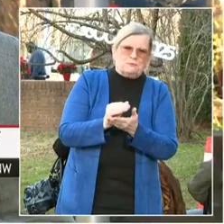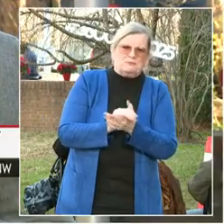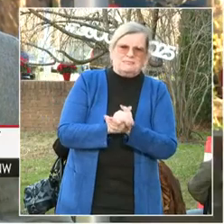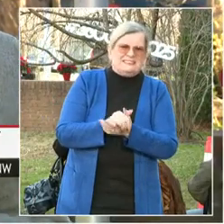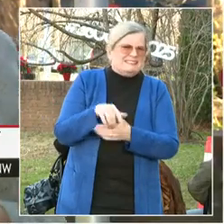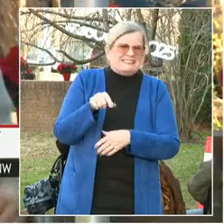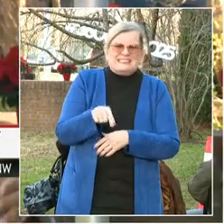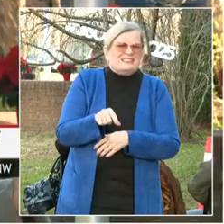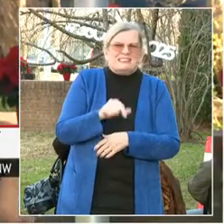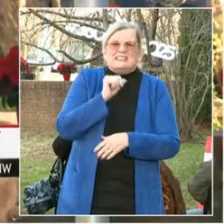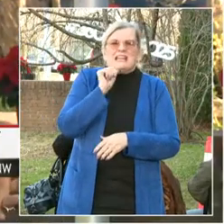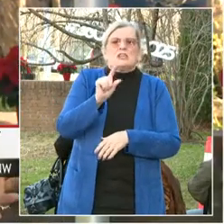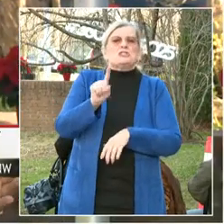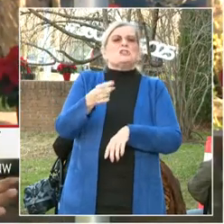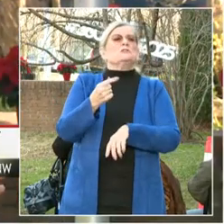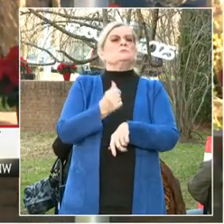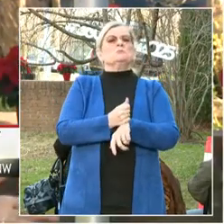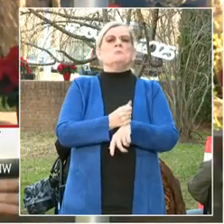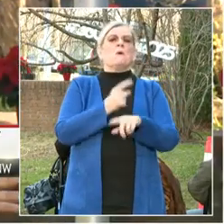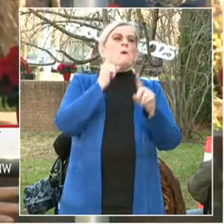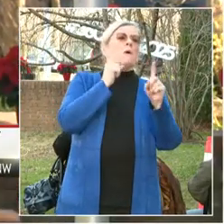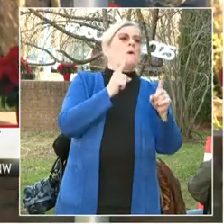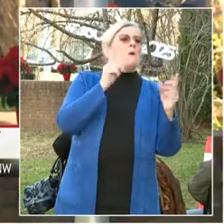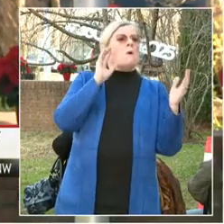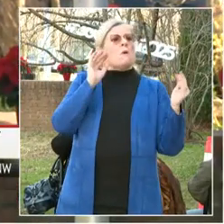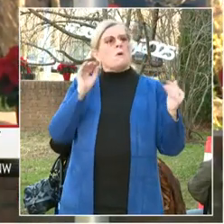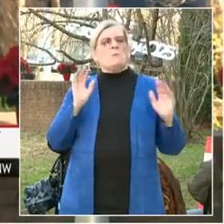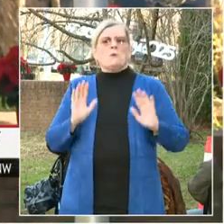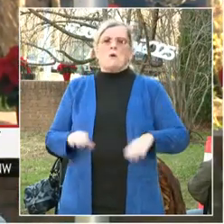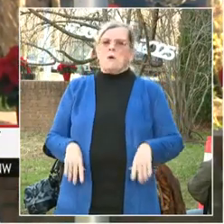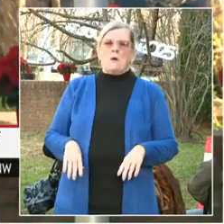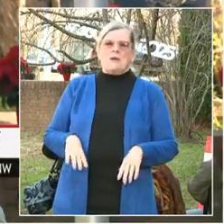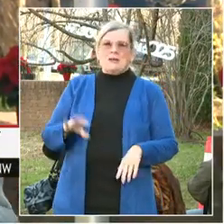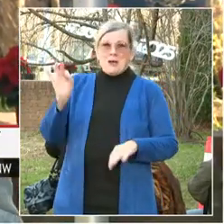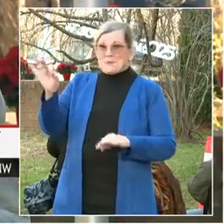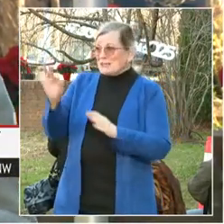happened, or even, Pastor, prayed that it happened.